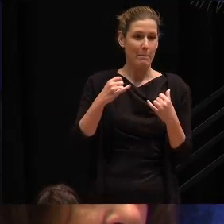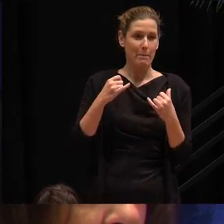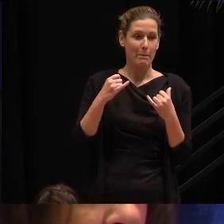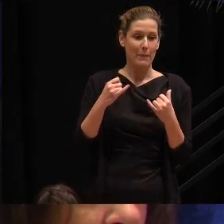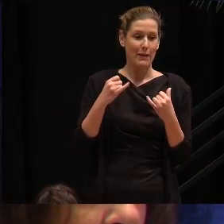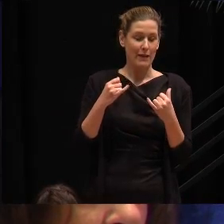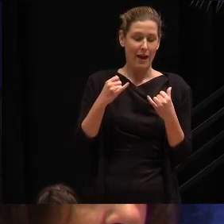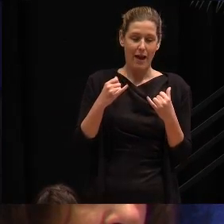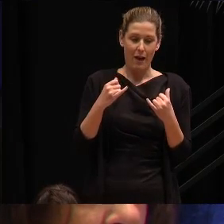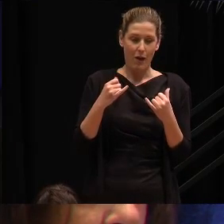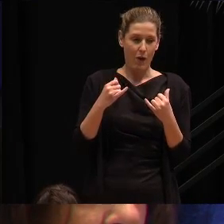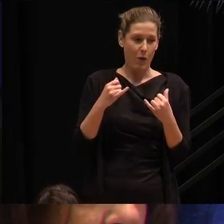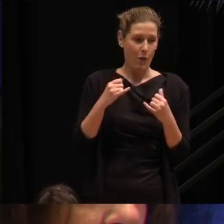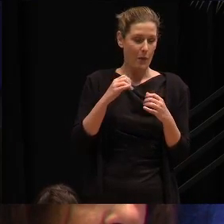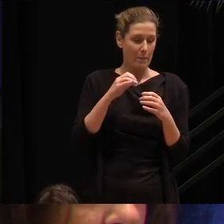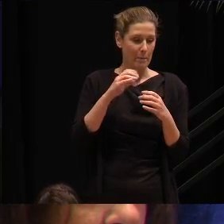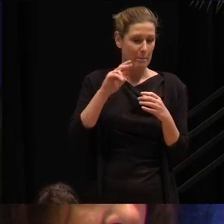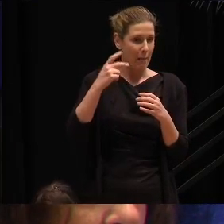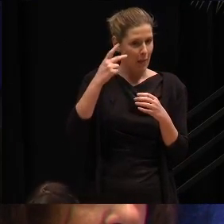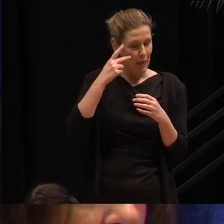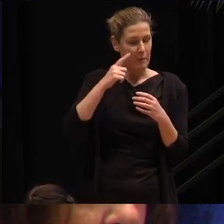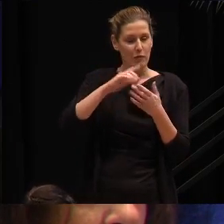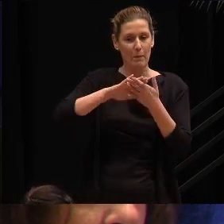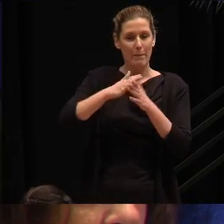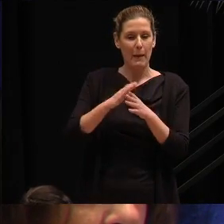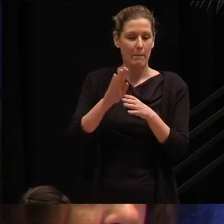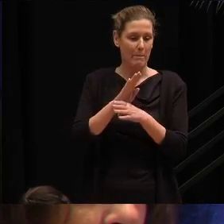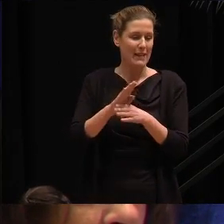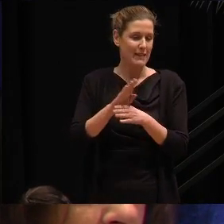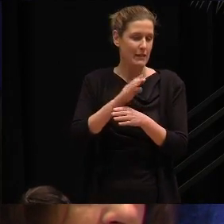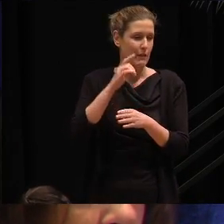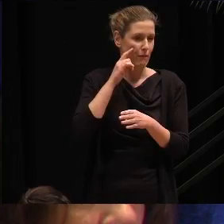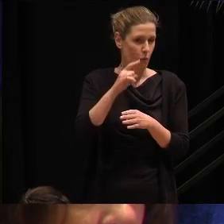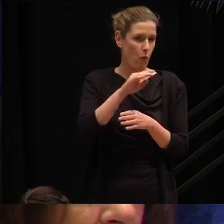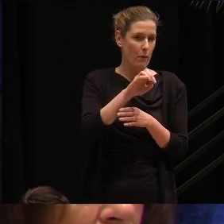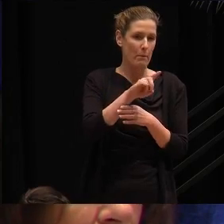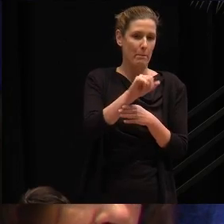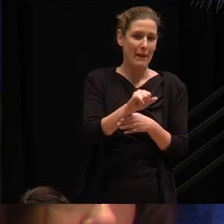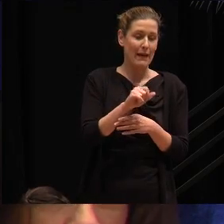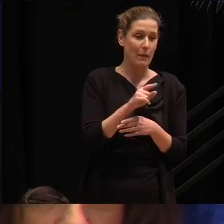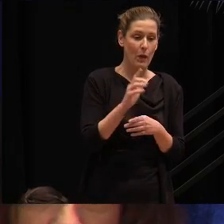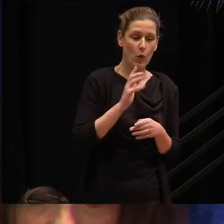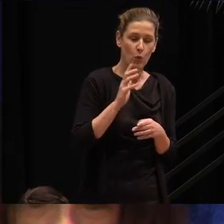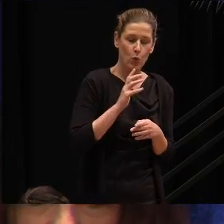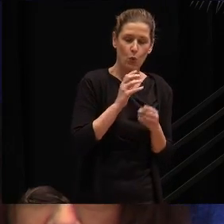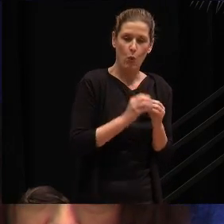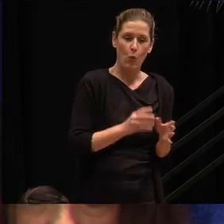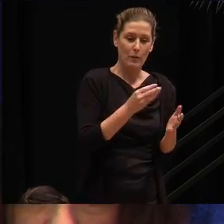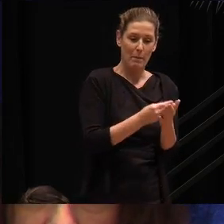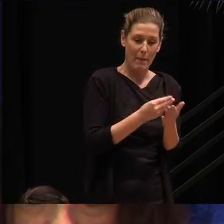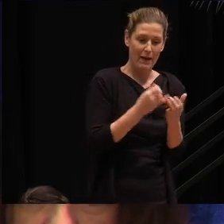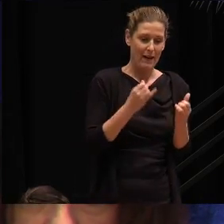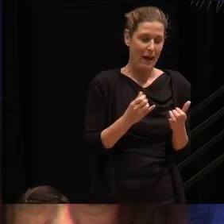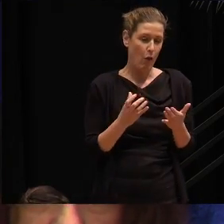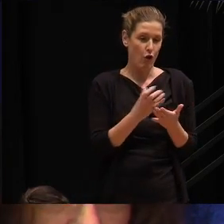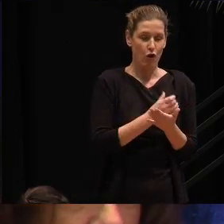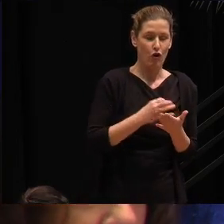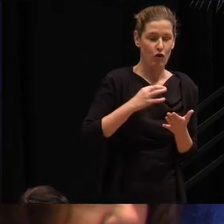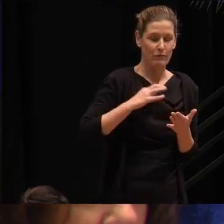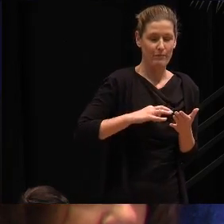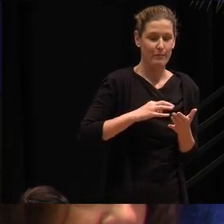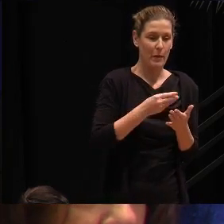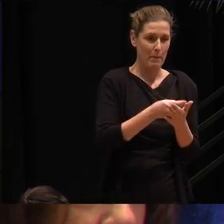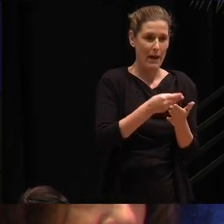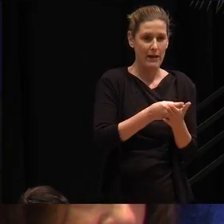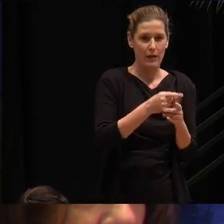down. Politics has become a business now for the media. They used to lose money on the news. They now make money on the news. And so